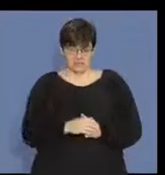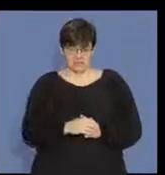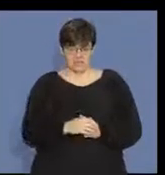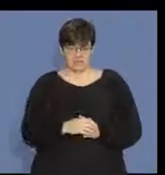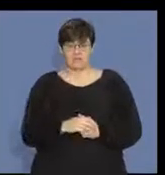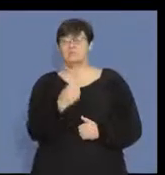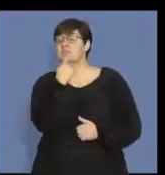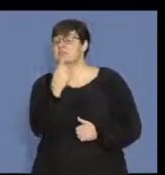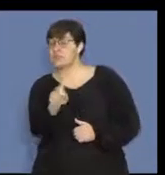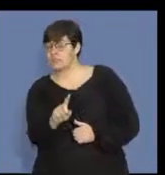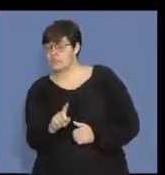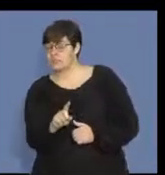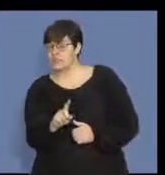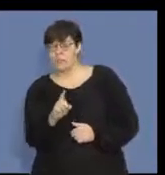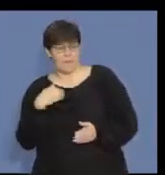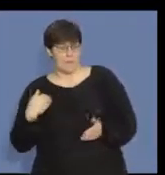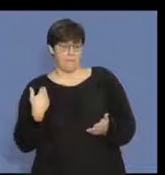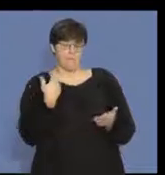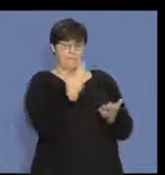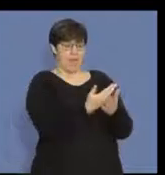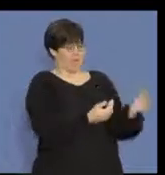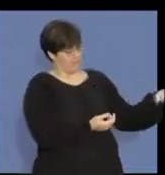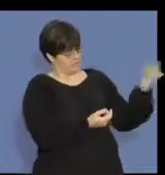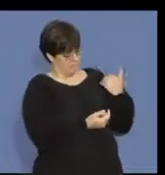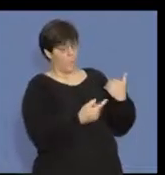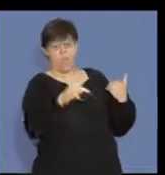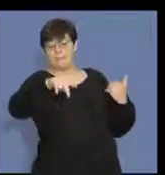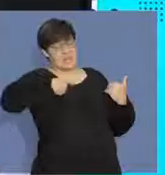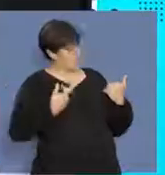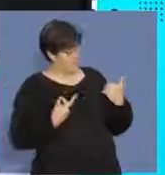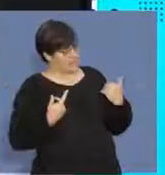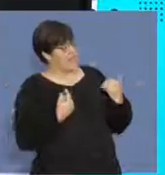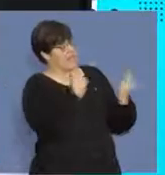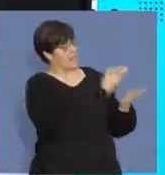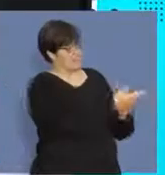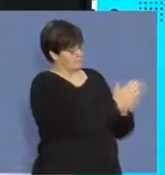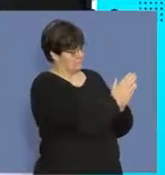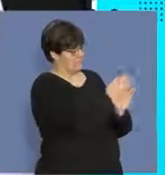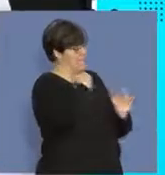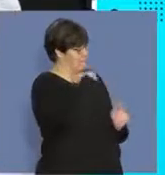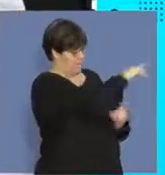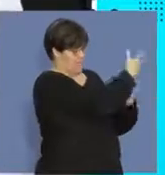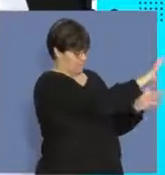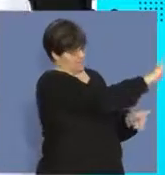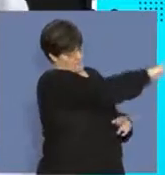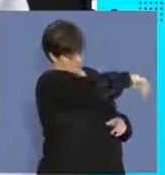112.69. This tells you now that the VAT that you can claim back from SARS would be